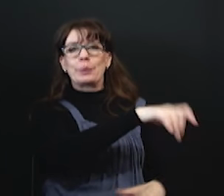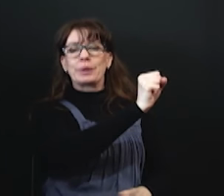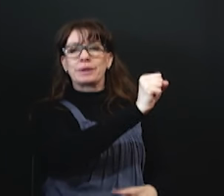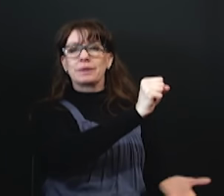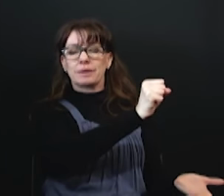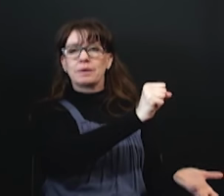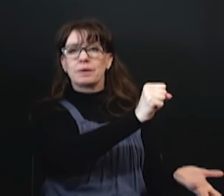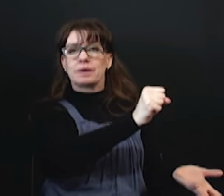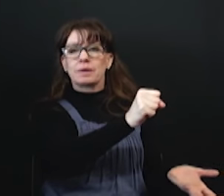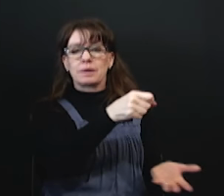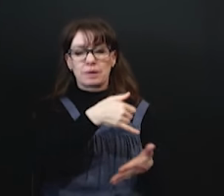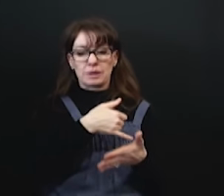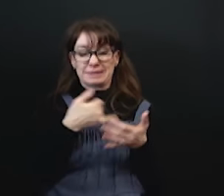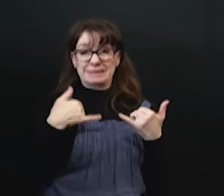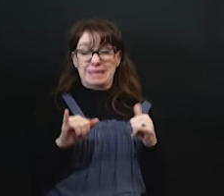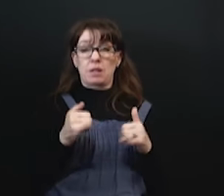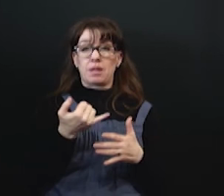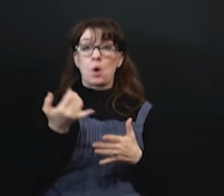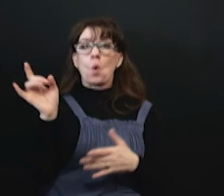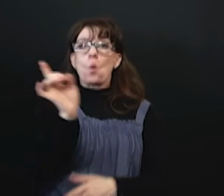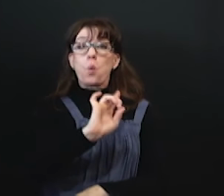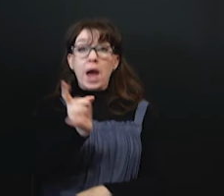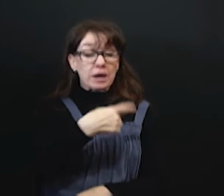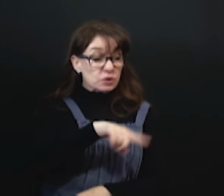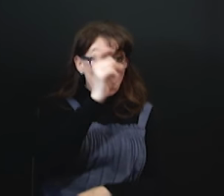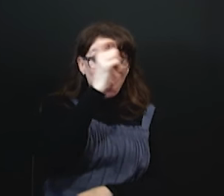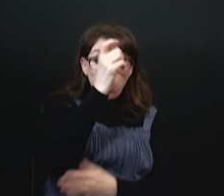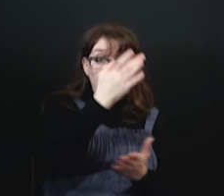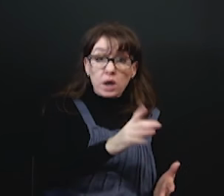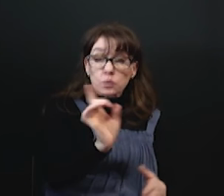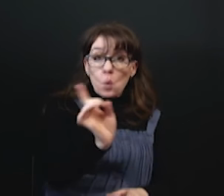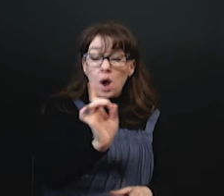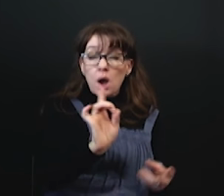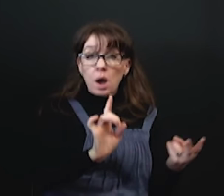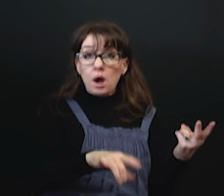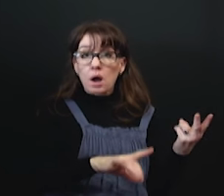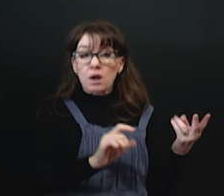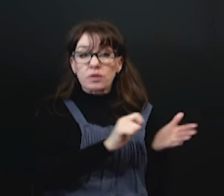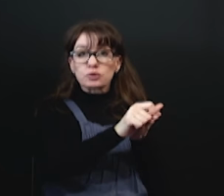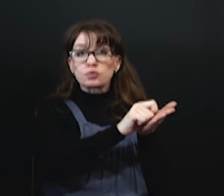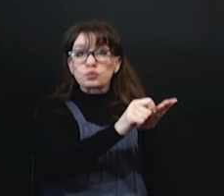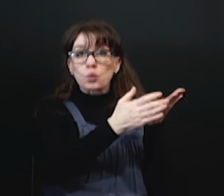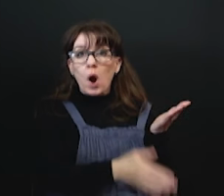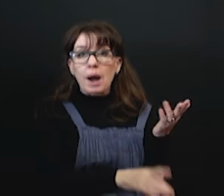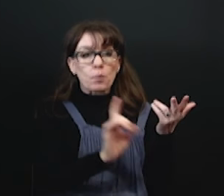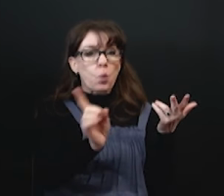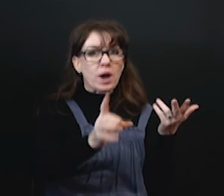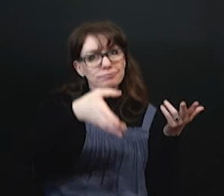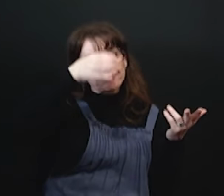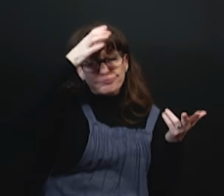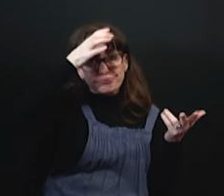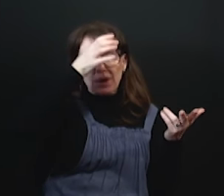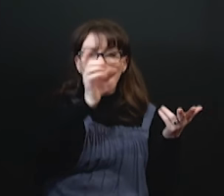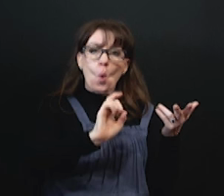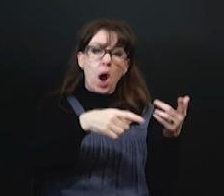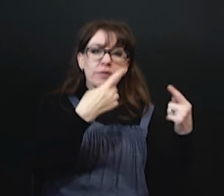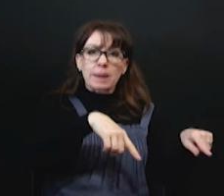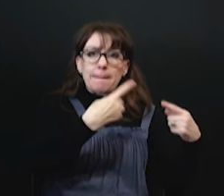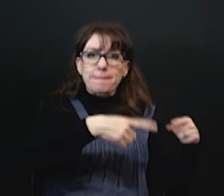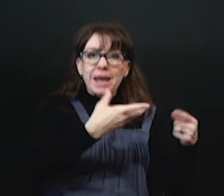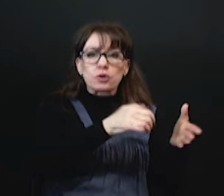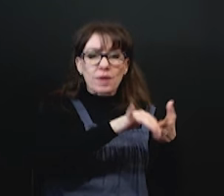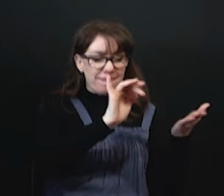Paul goes on, quoting Isaiah still, "Where is the one who is wise? Where is the scribe? Where is the scholar? Where is the debater of this